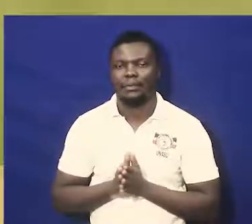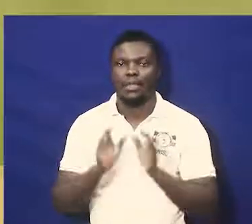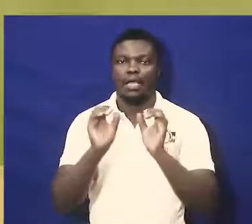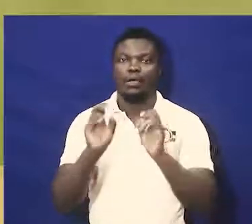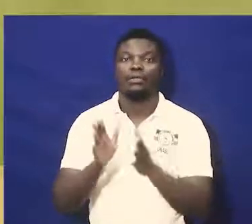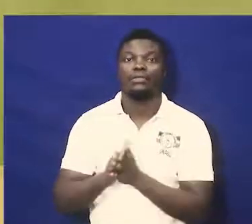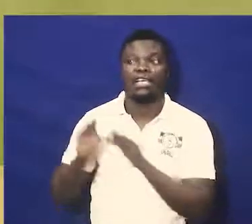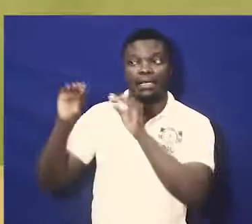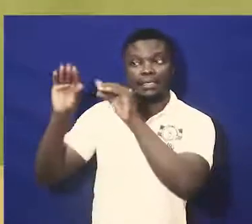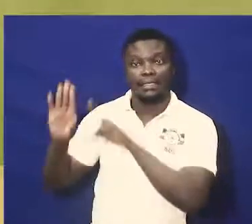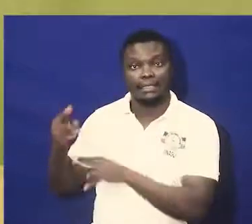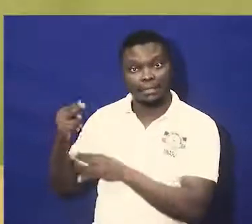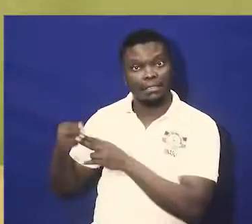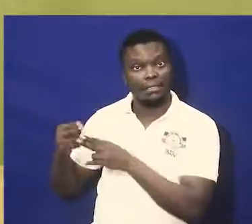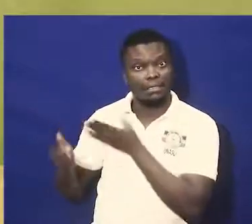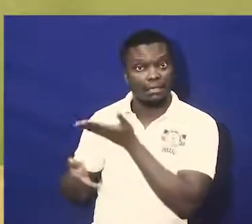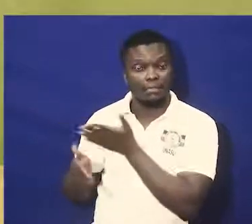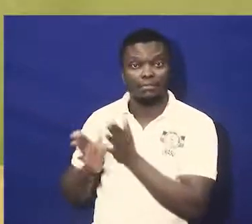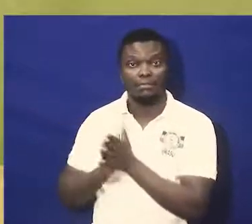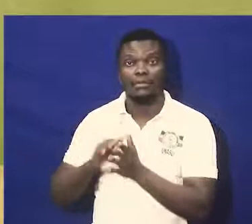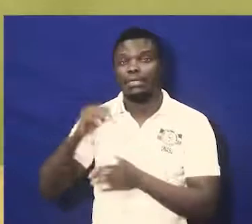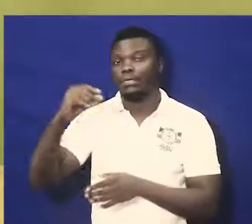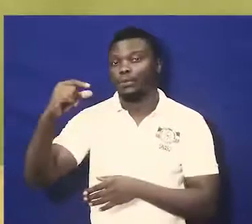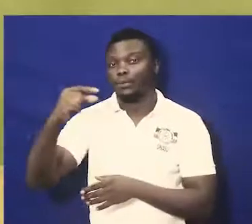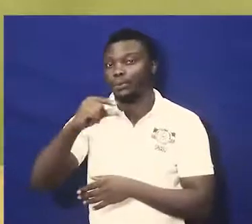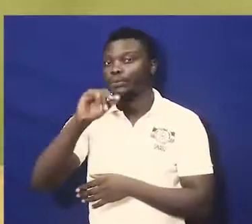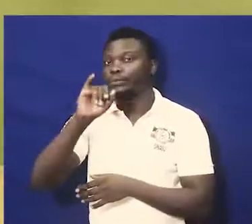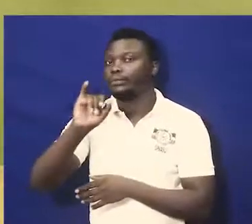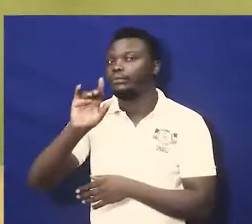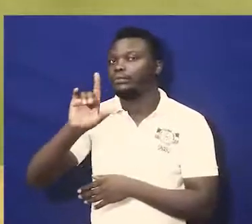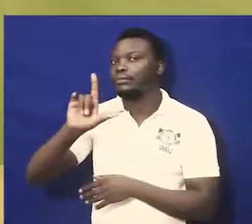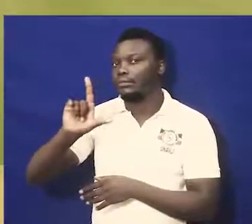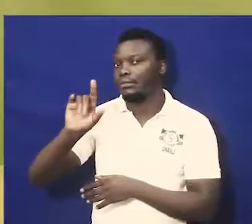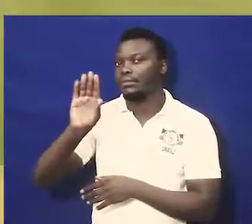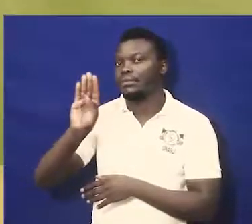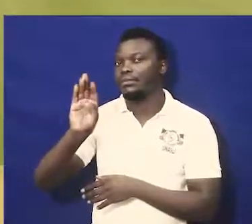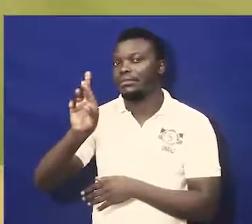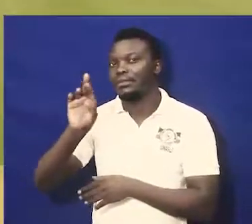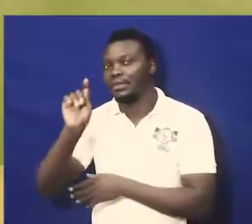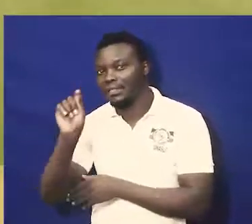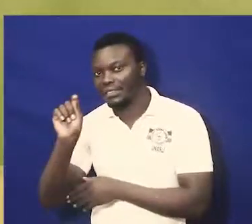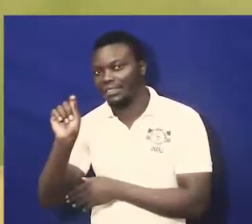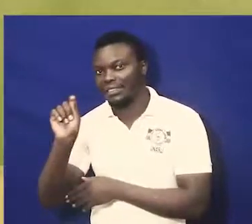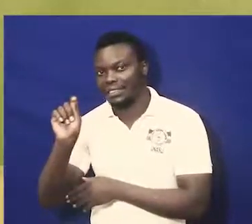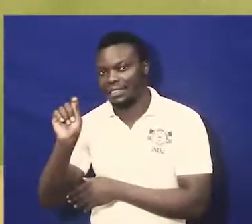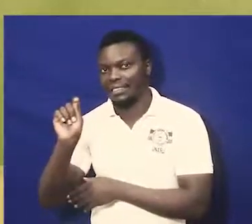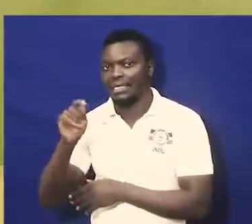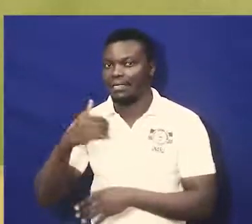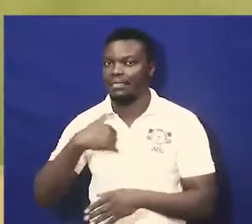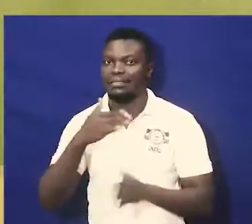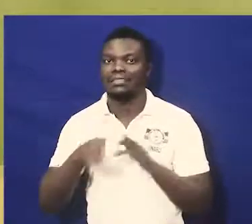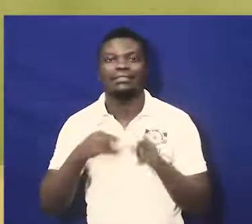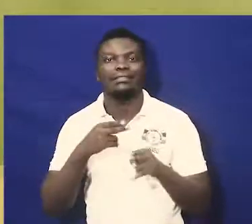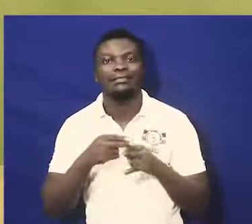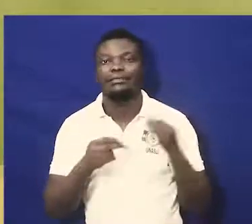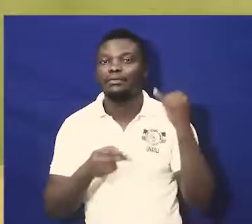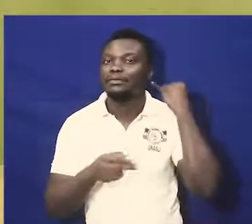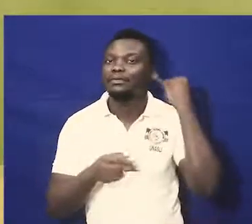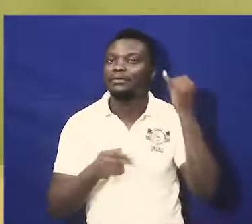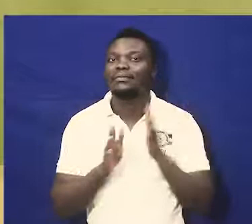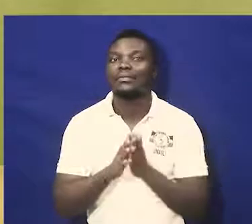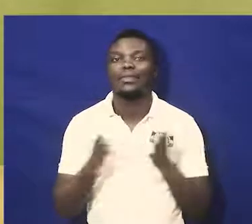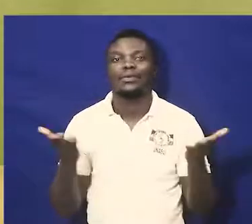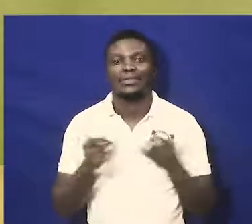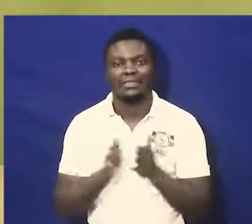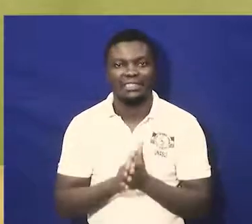My name is Sima Gilbert Gift, with my colleague Livingstone on sign language from